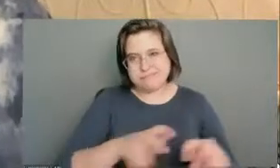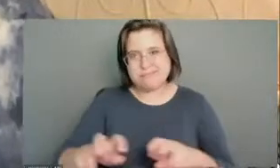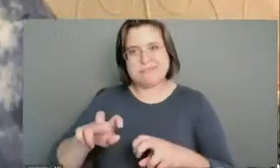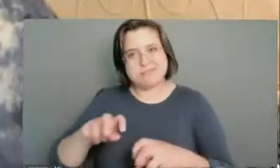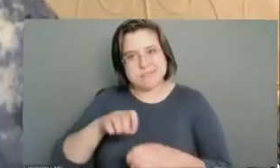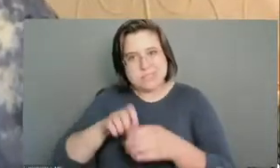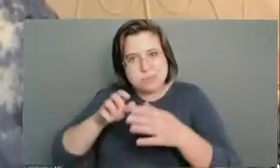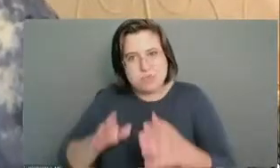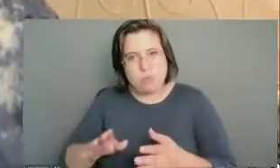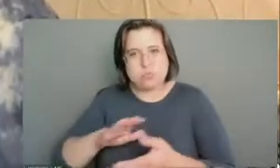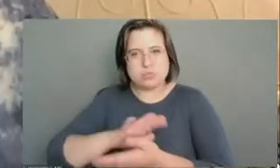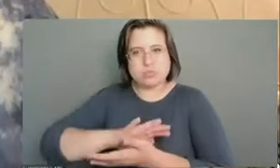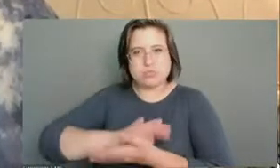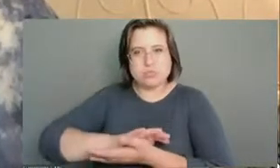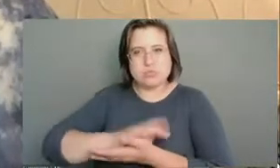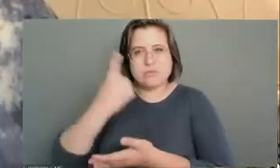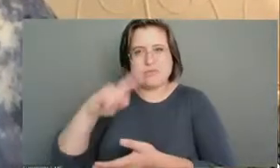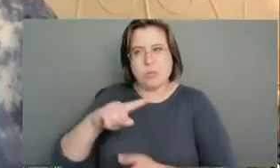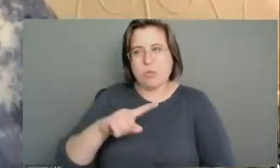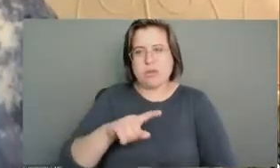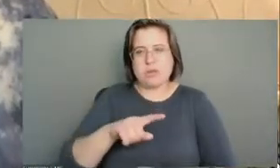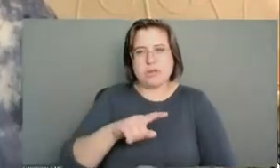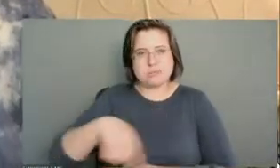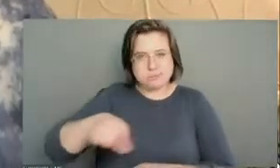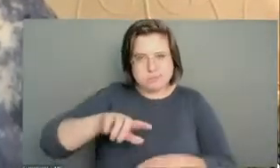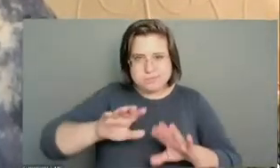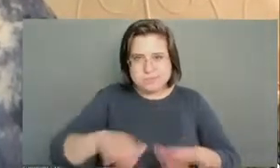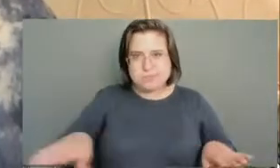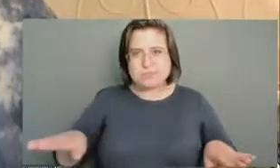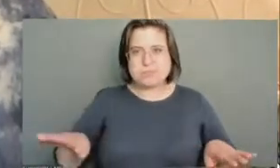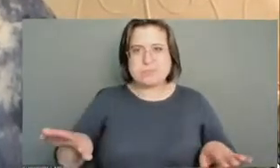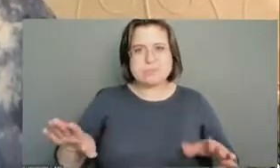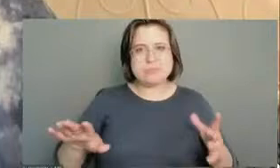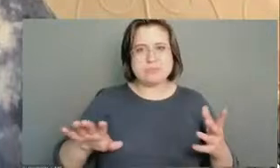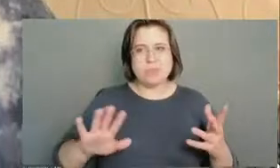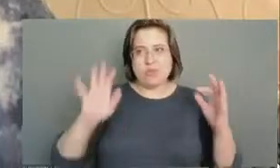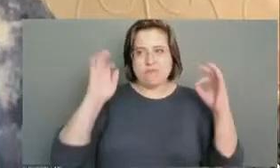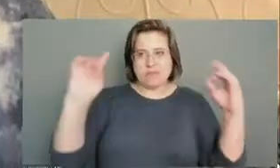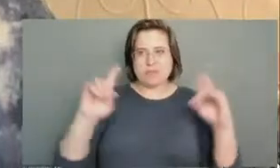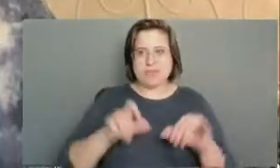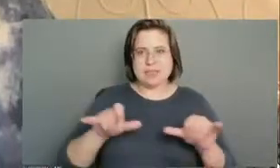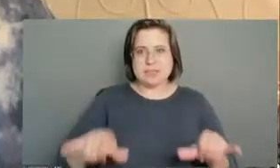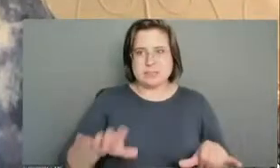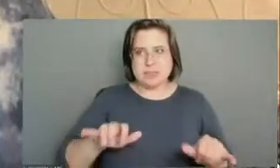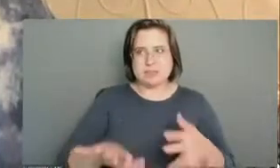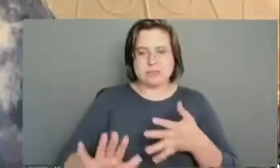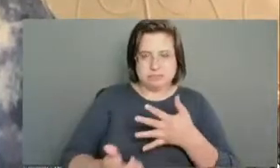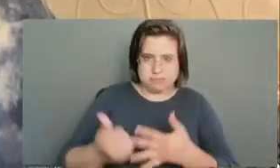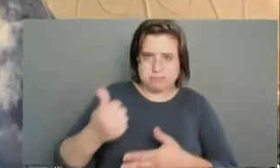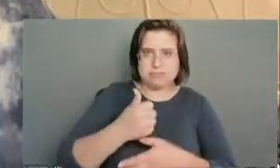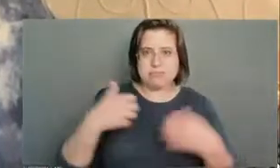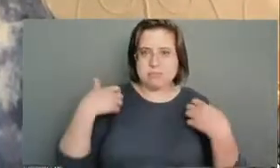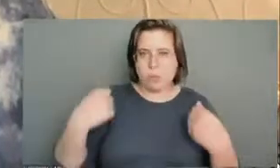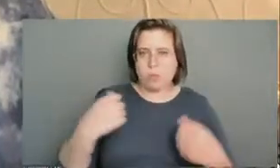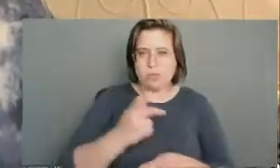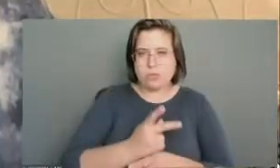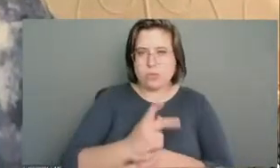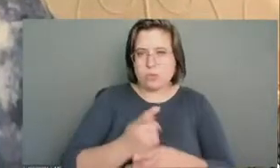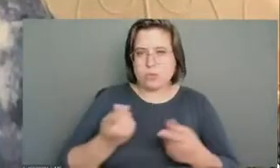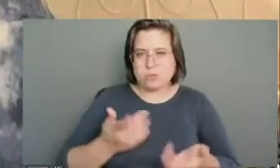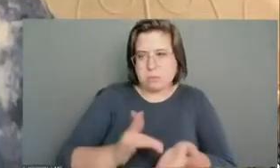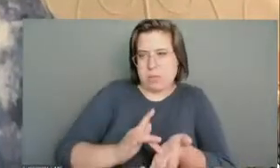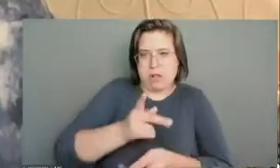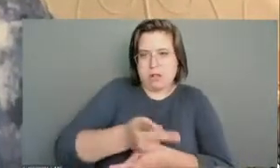those children that their education system is their primary source of medical